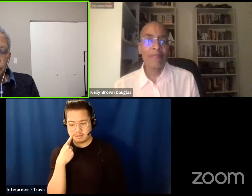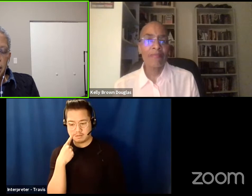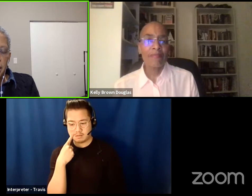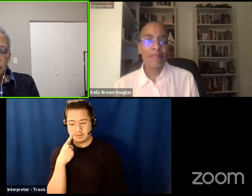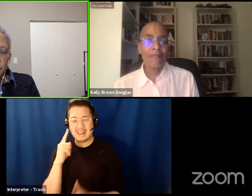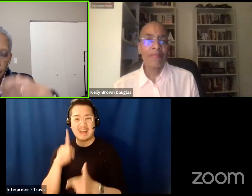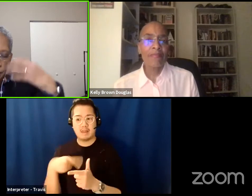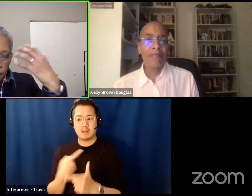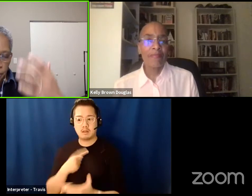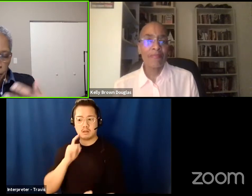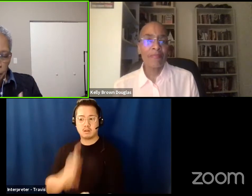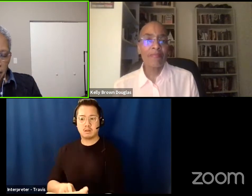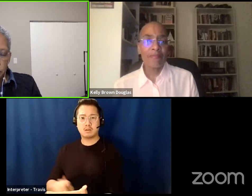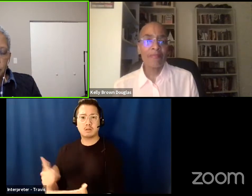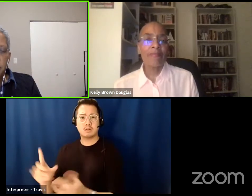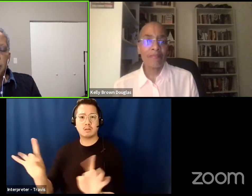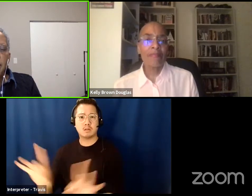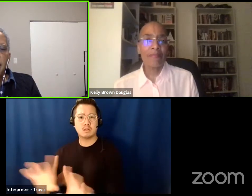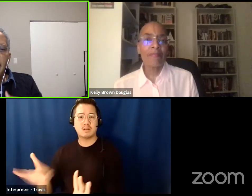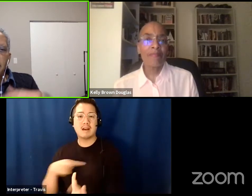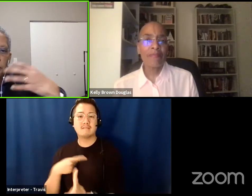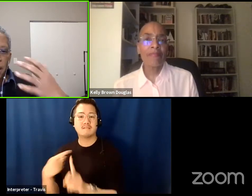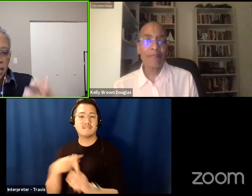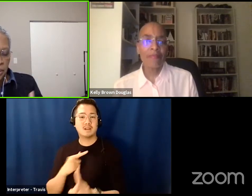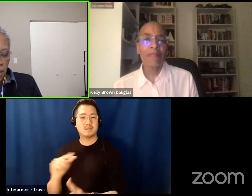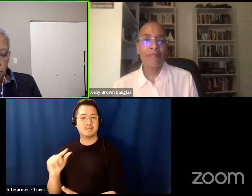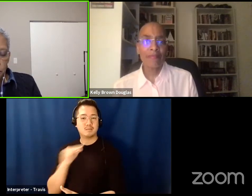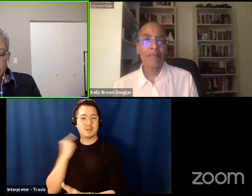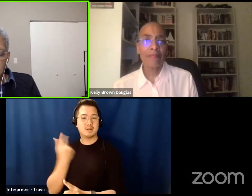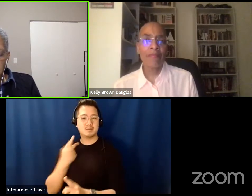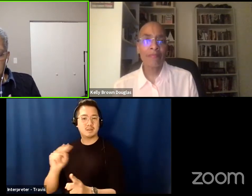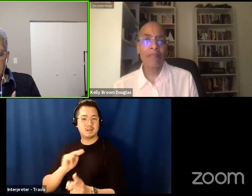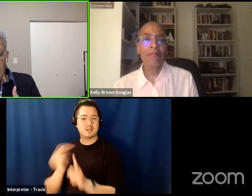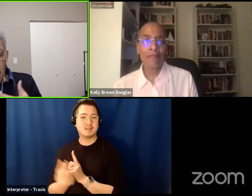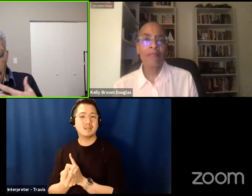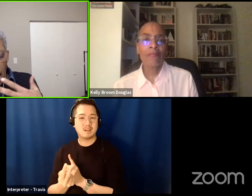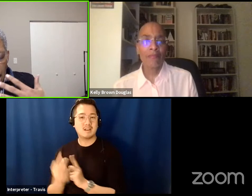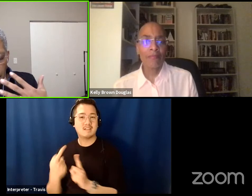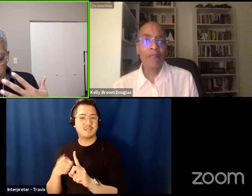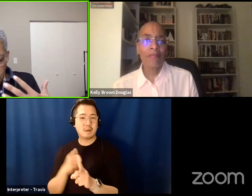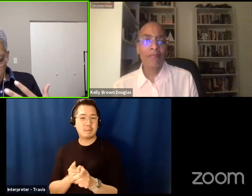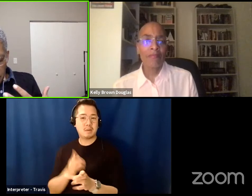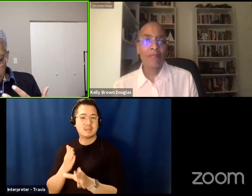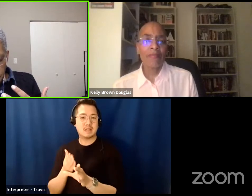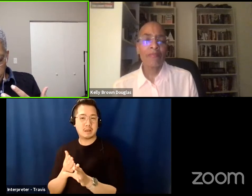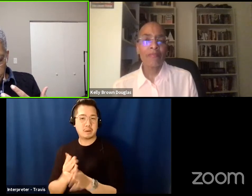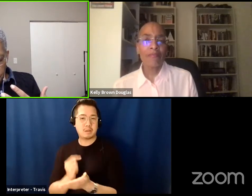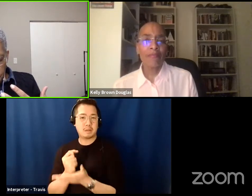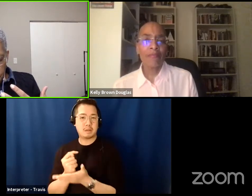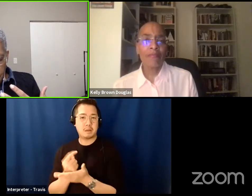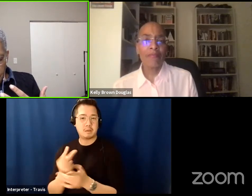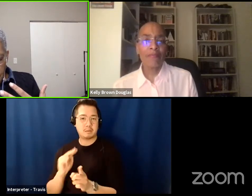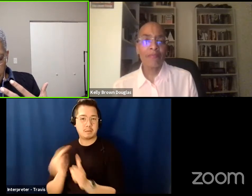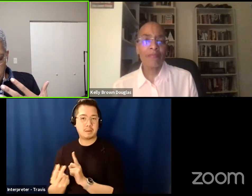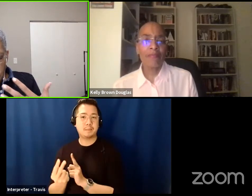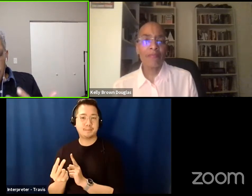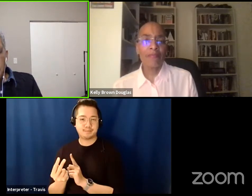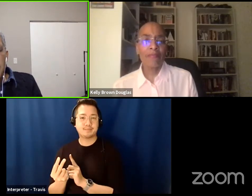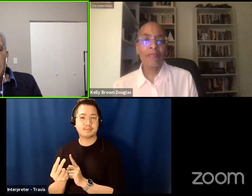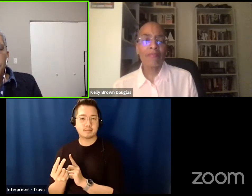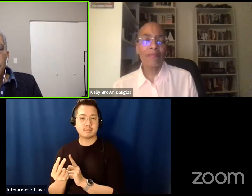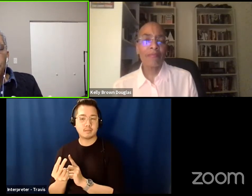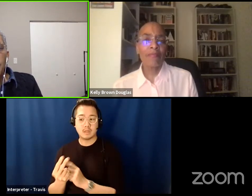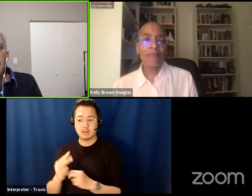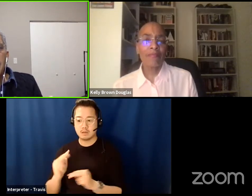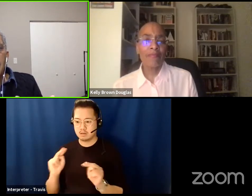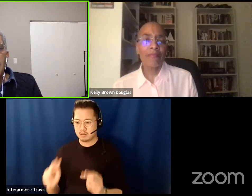of injury. So I'm coming from, you know, pastoral counseling, pastoral psychotherapy perspective. Should they